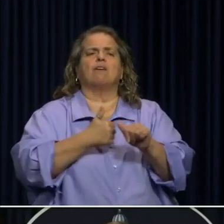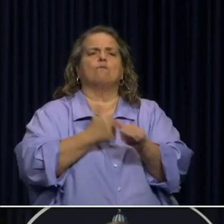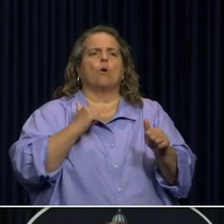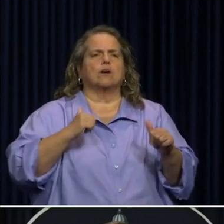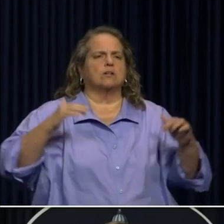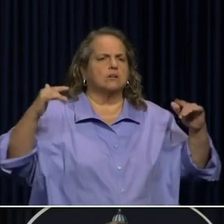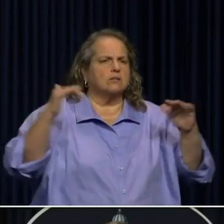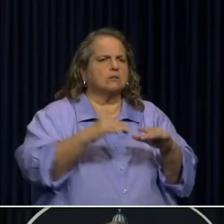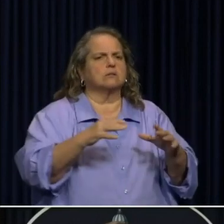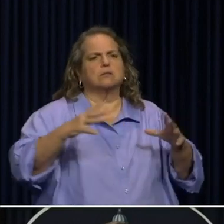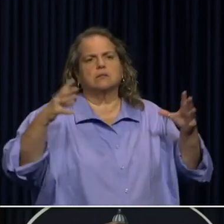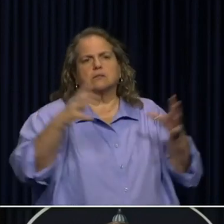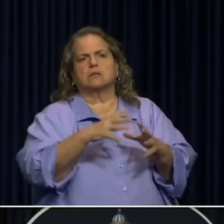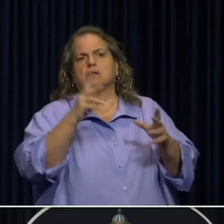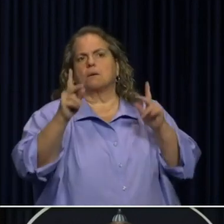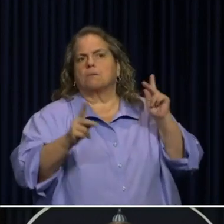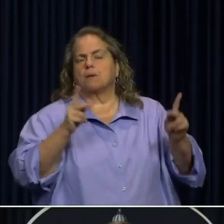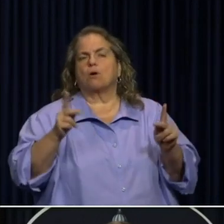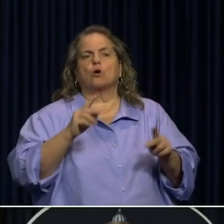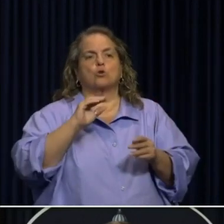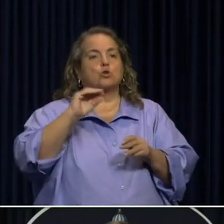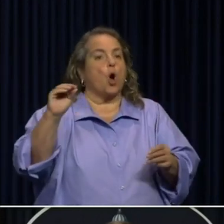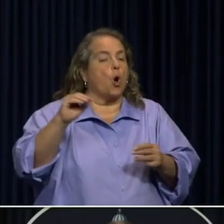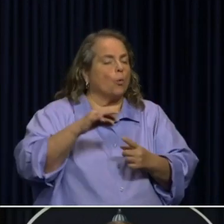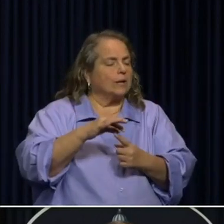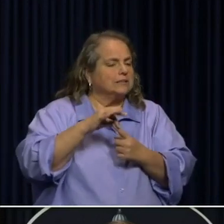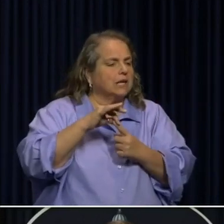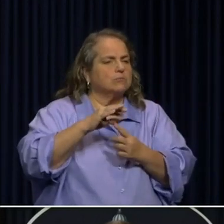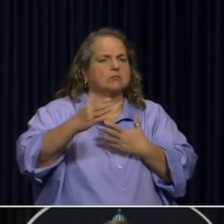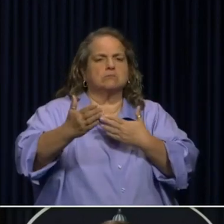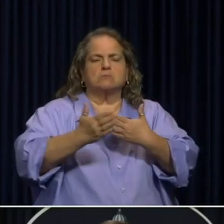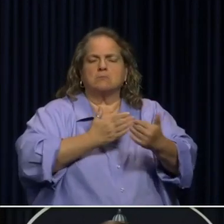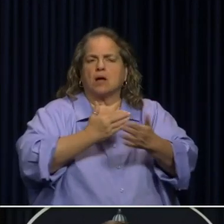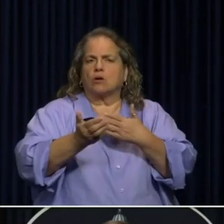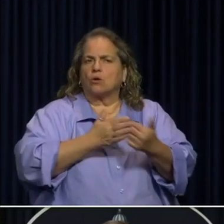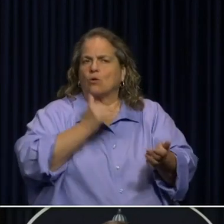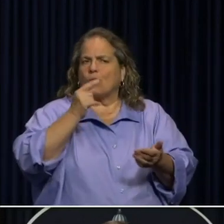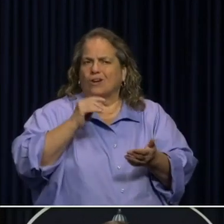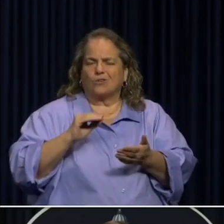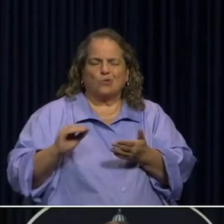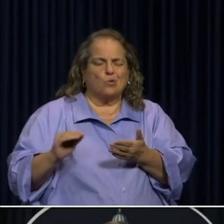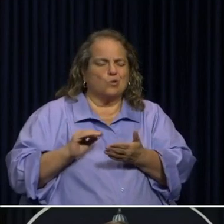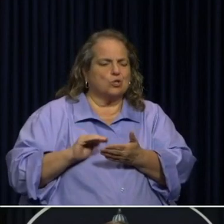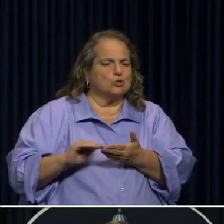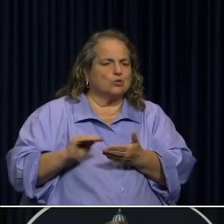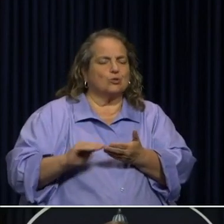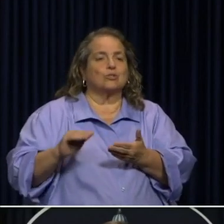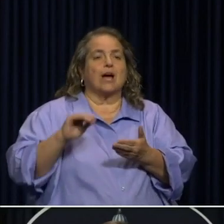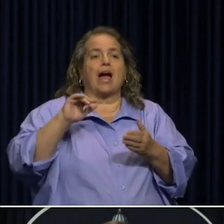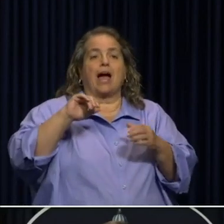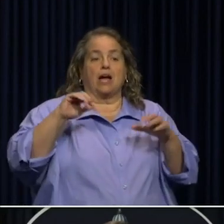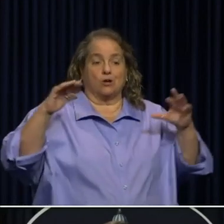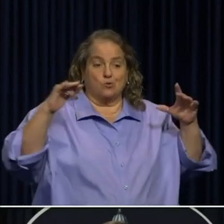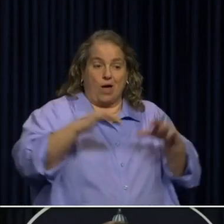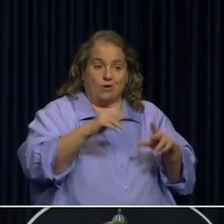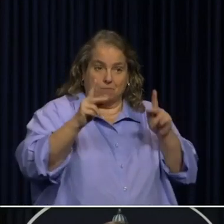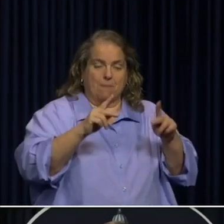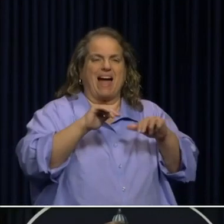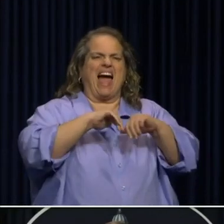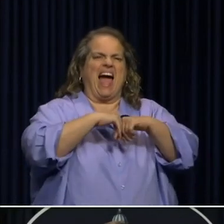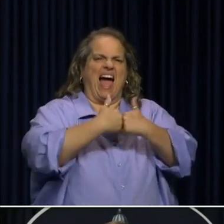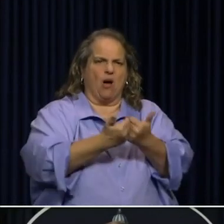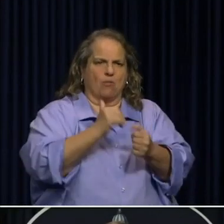No exceptions. No matter what, every crowd and gathering is how the coronavirus spreads, and every crowd and